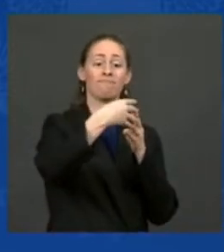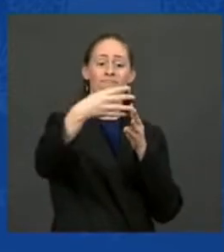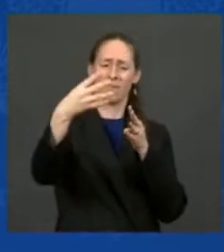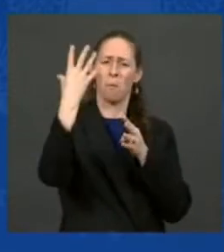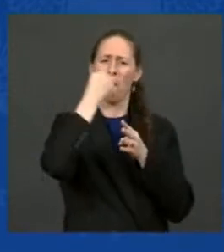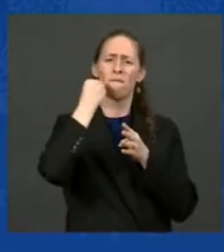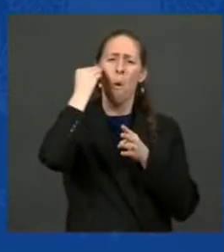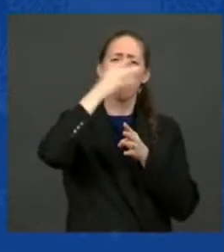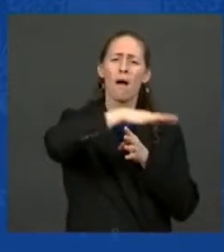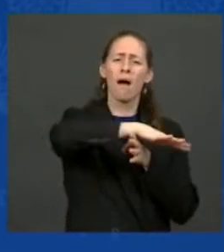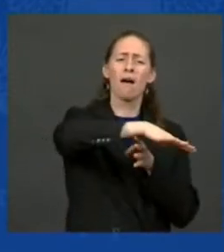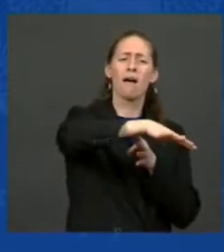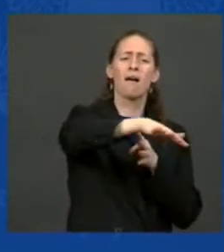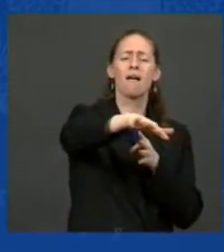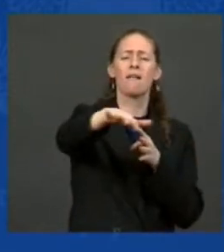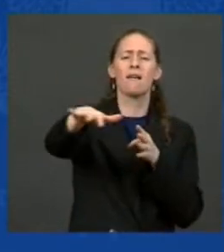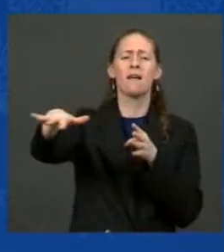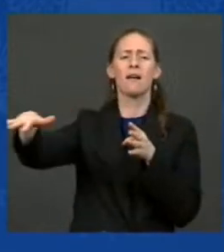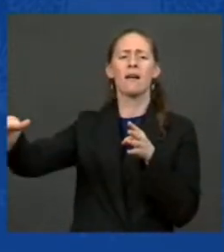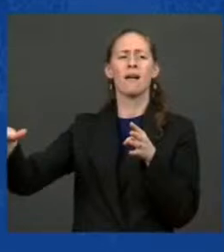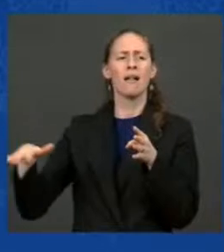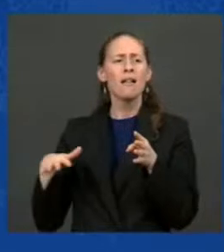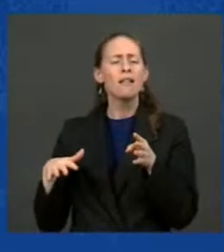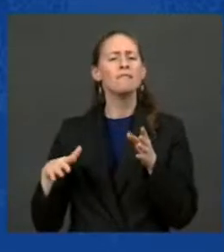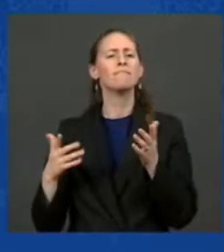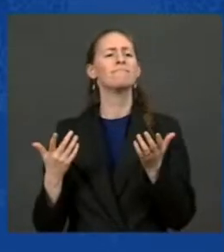with their beautiful